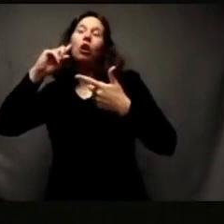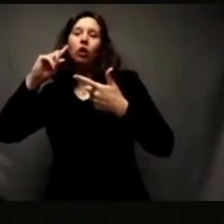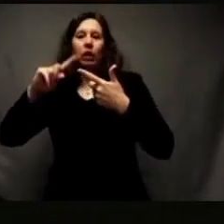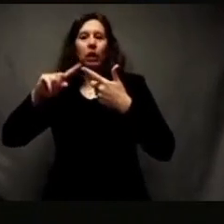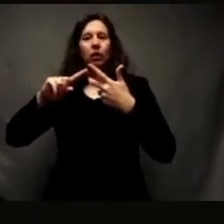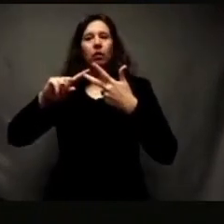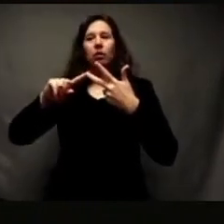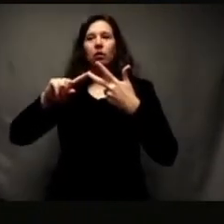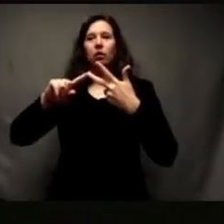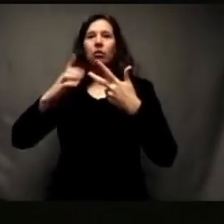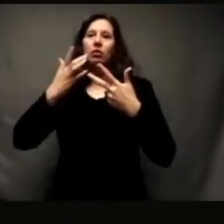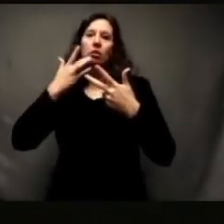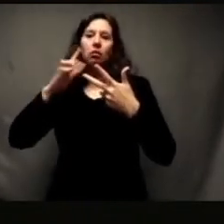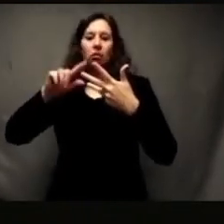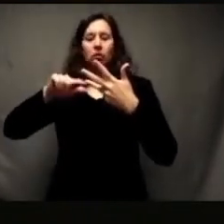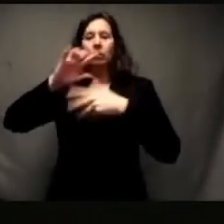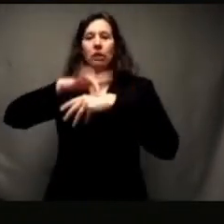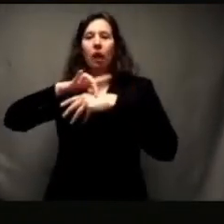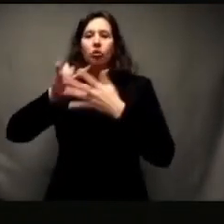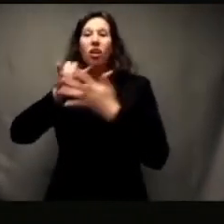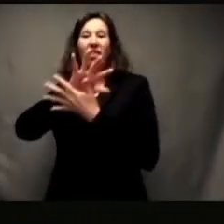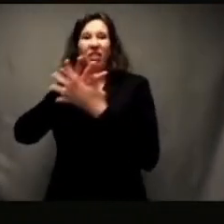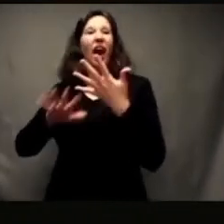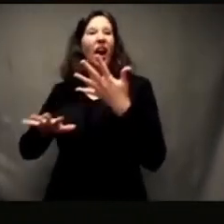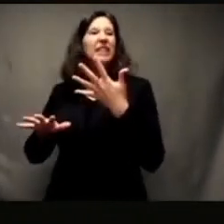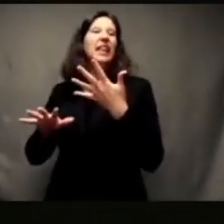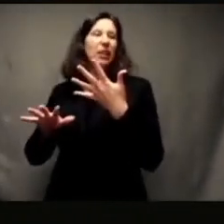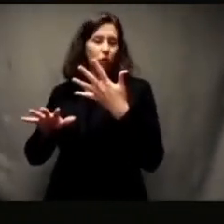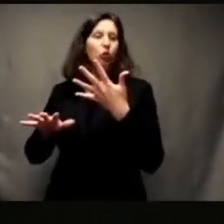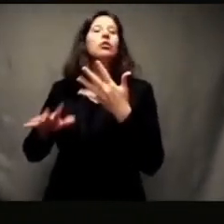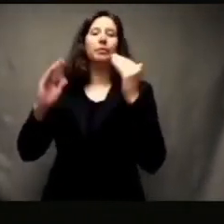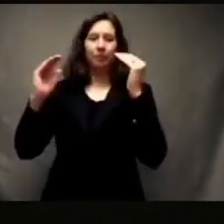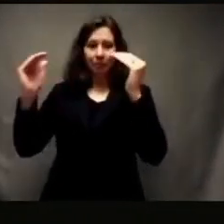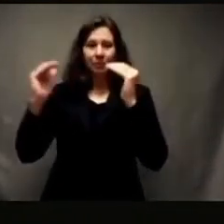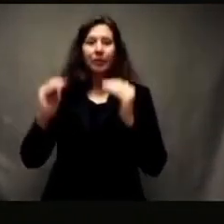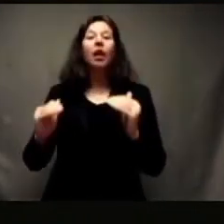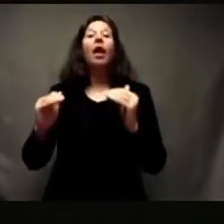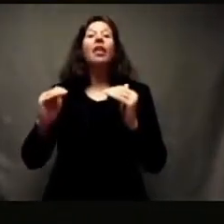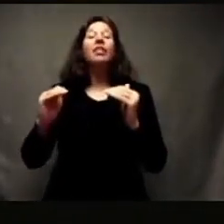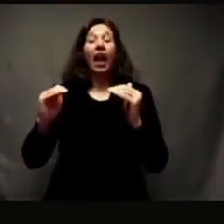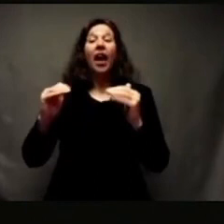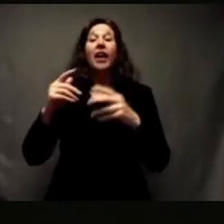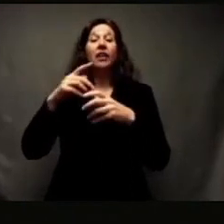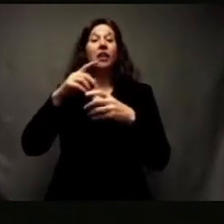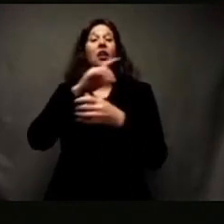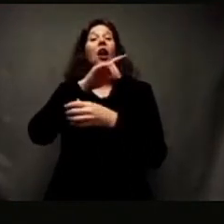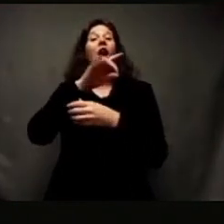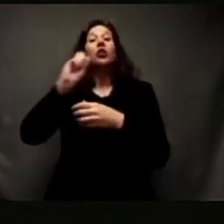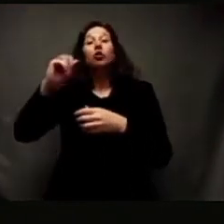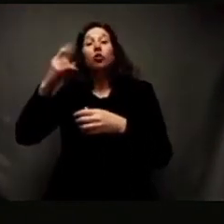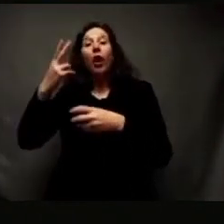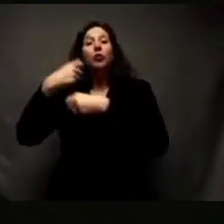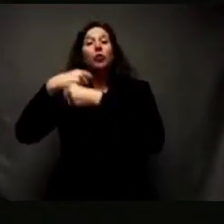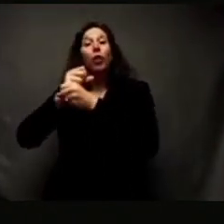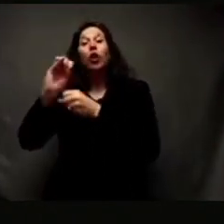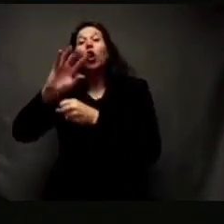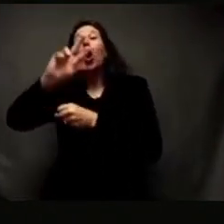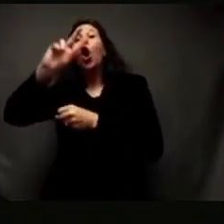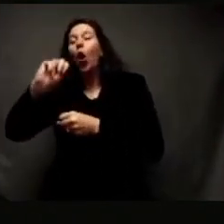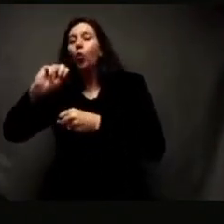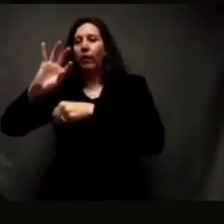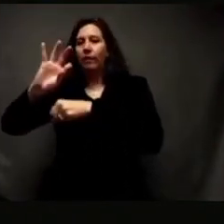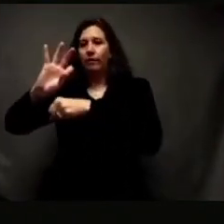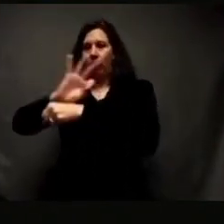that. And then finally, you can create your own functions on Scratch. So those are just a few examples, but all in